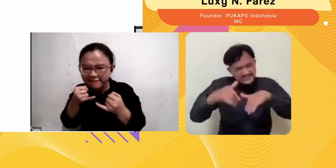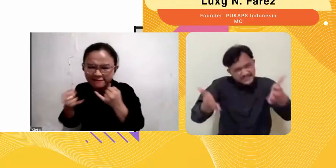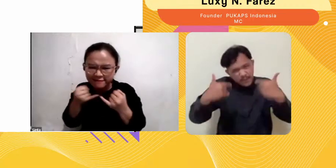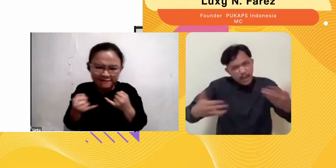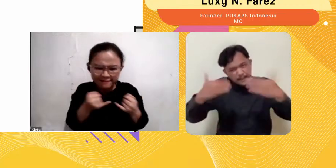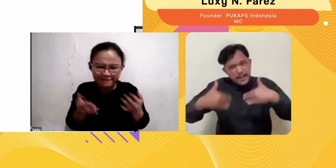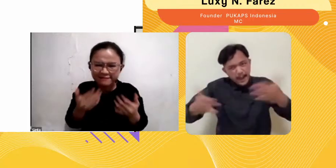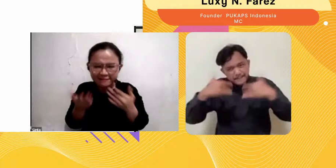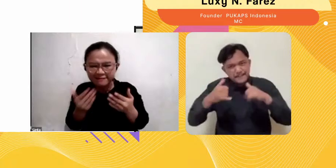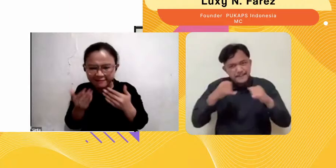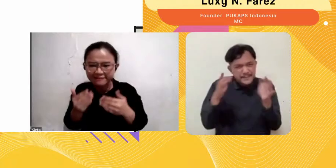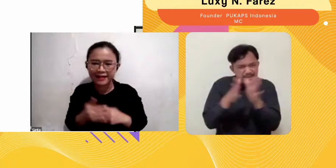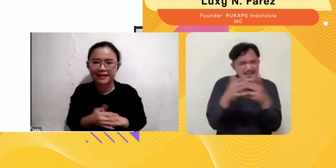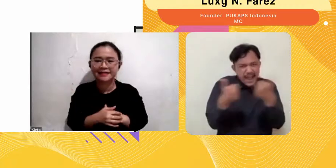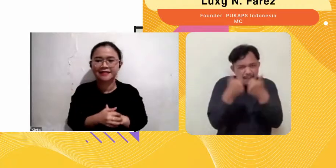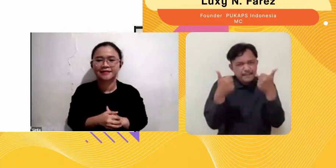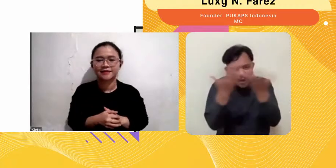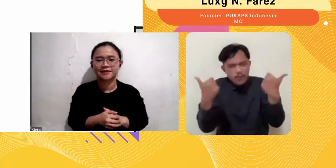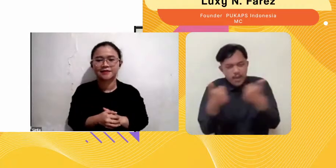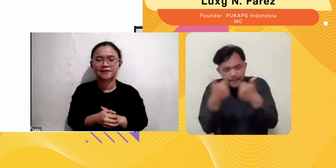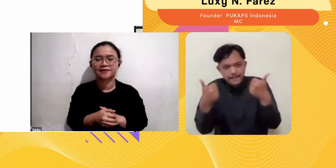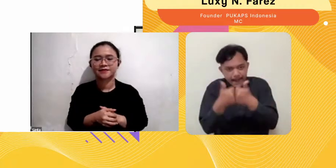Question number 2.